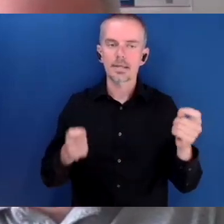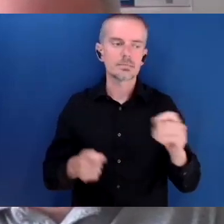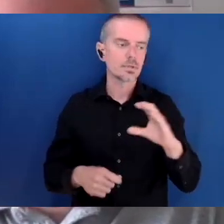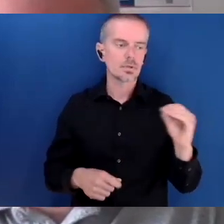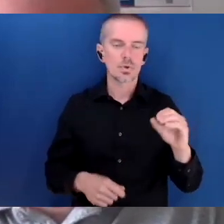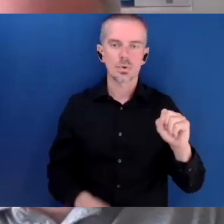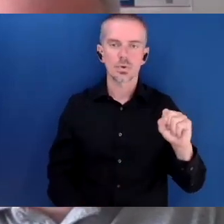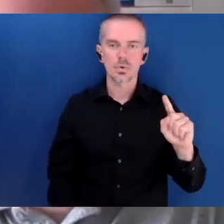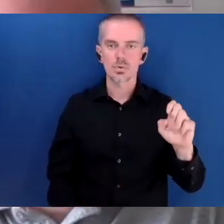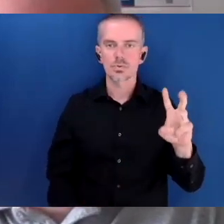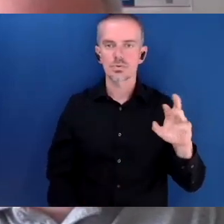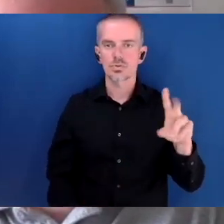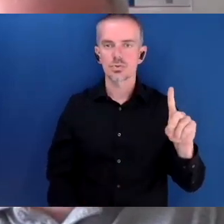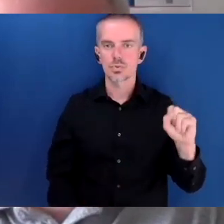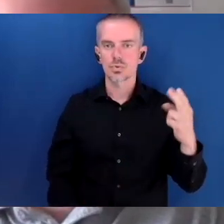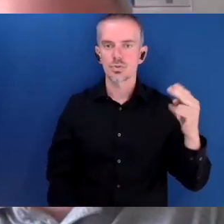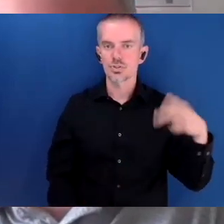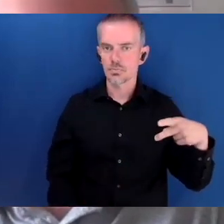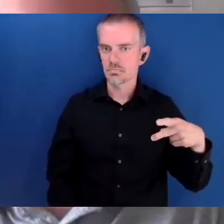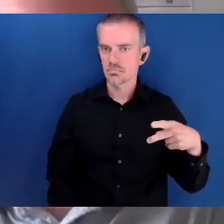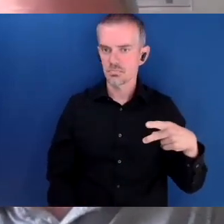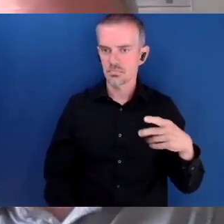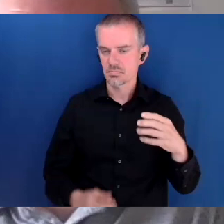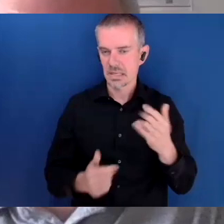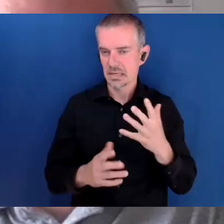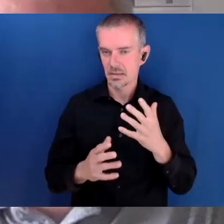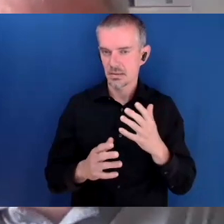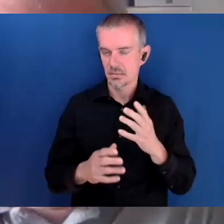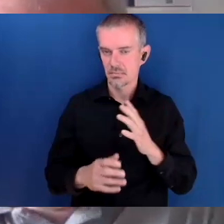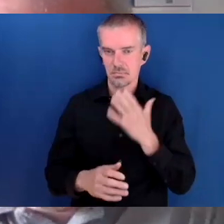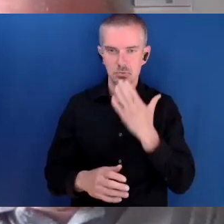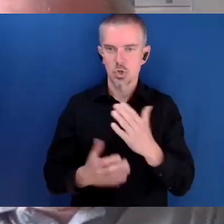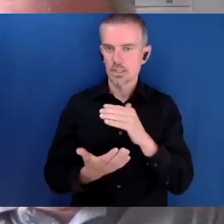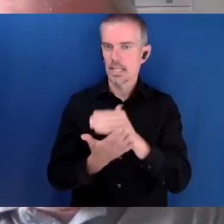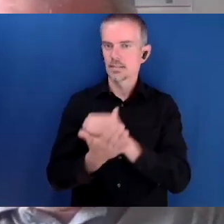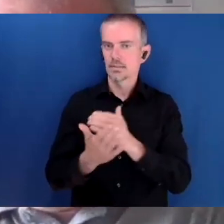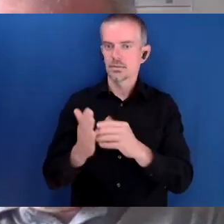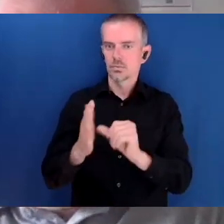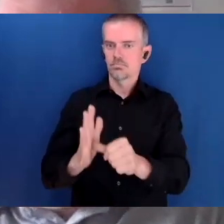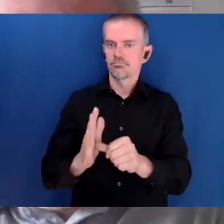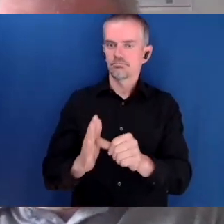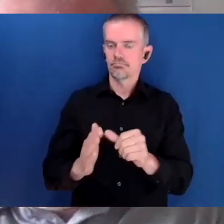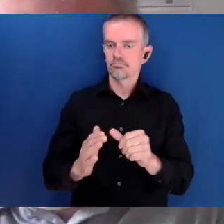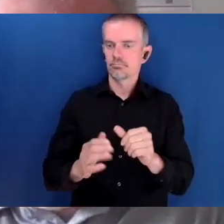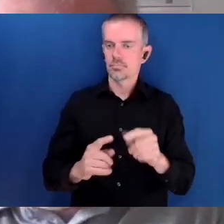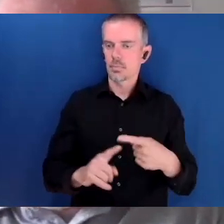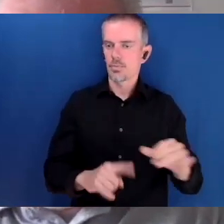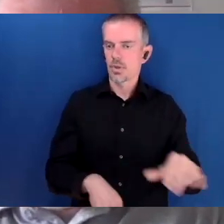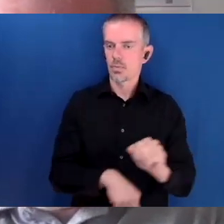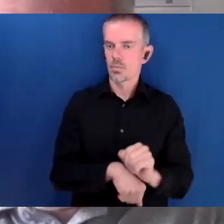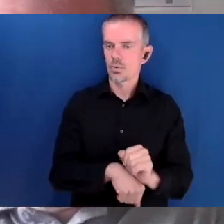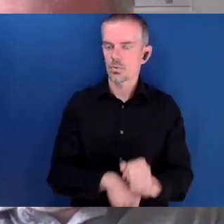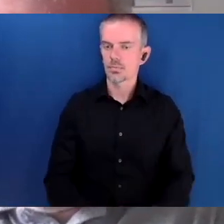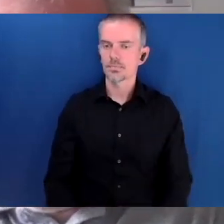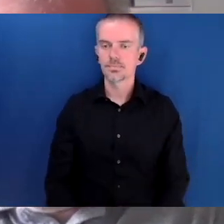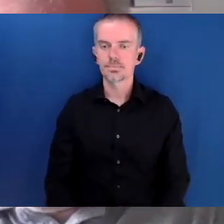any lessons learned that you might want to elevate around that sort of work and partnership.